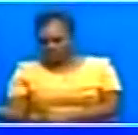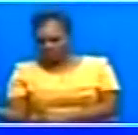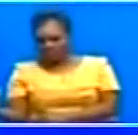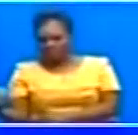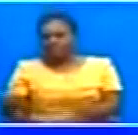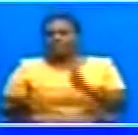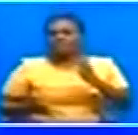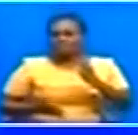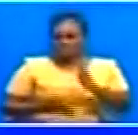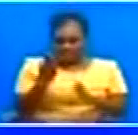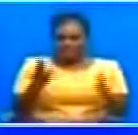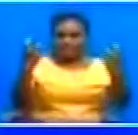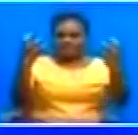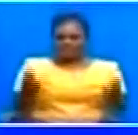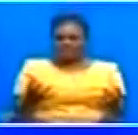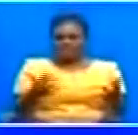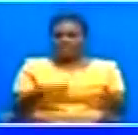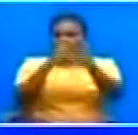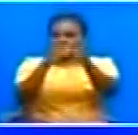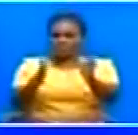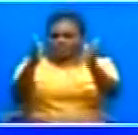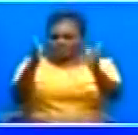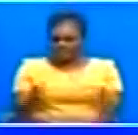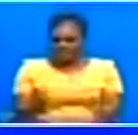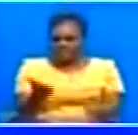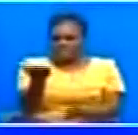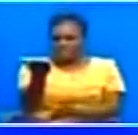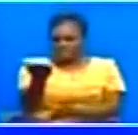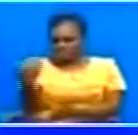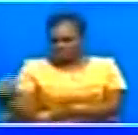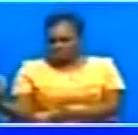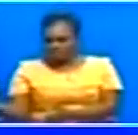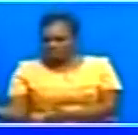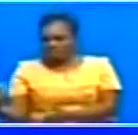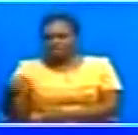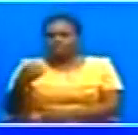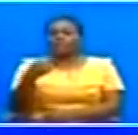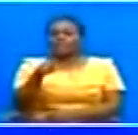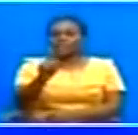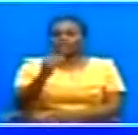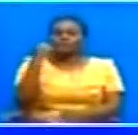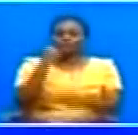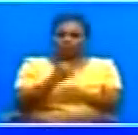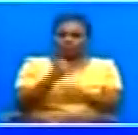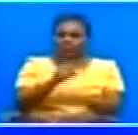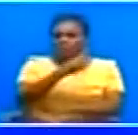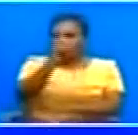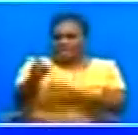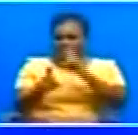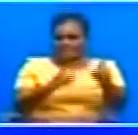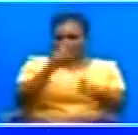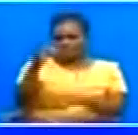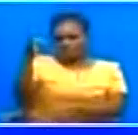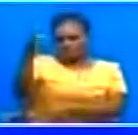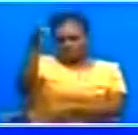been immediate and heavy. KTN's Mercy Kandie spent the day with students who expect to sit for the Kenya Certificate of